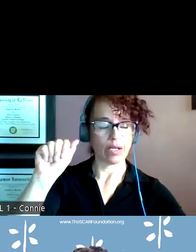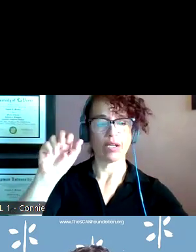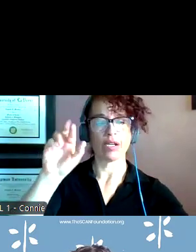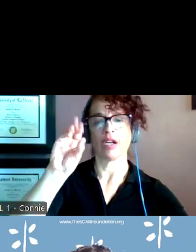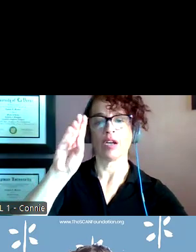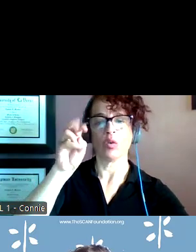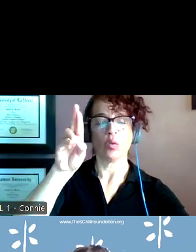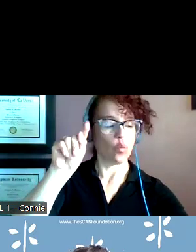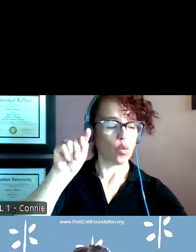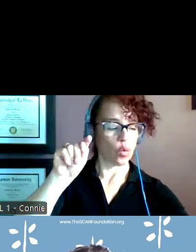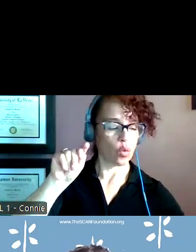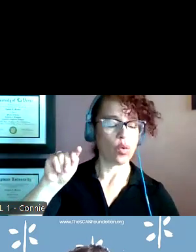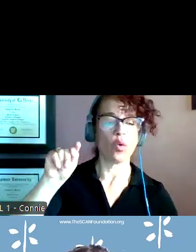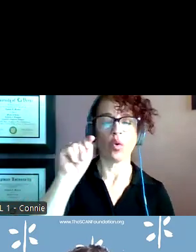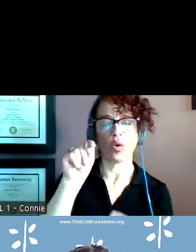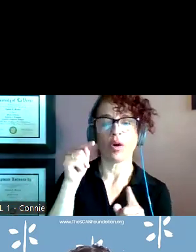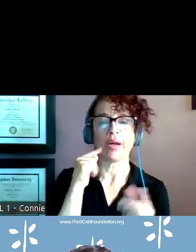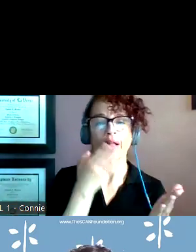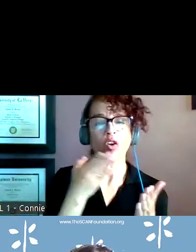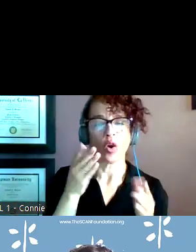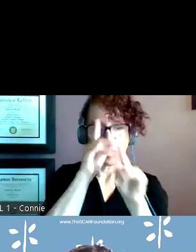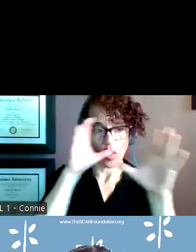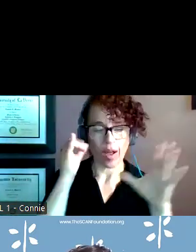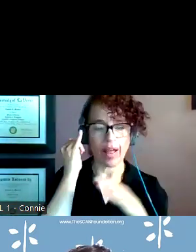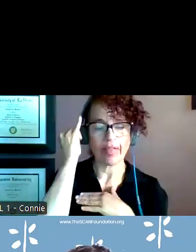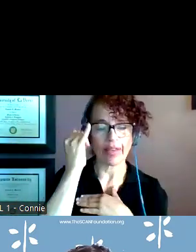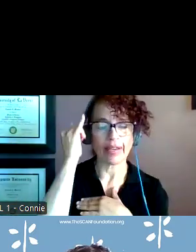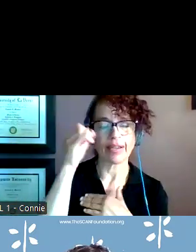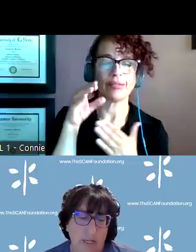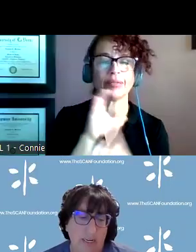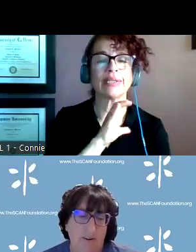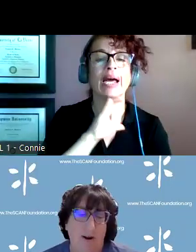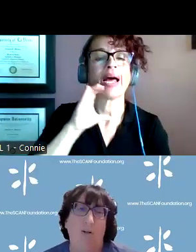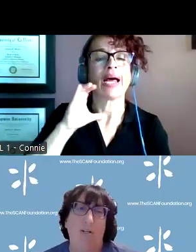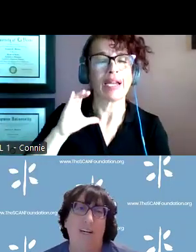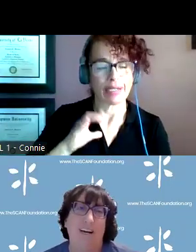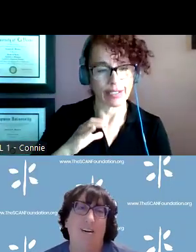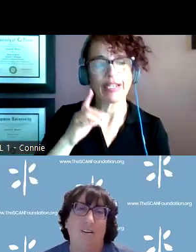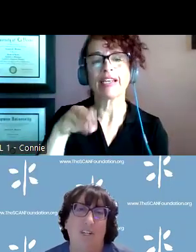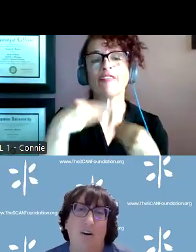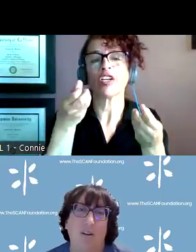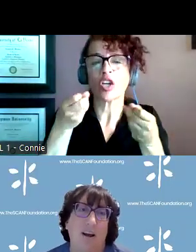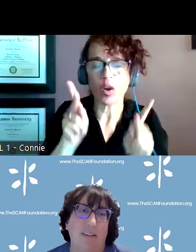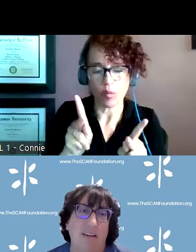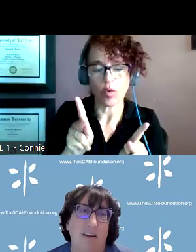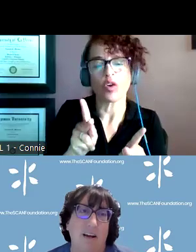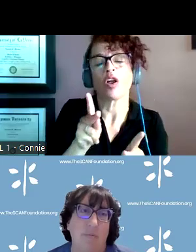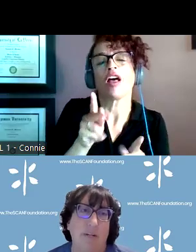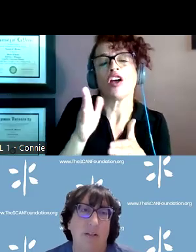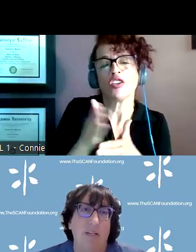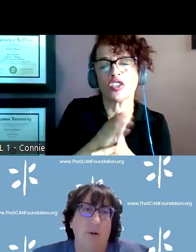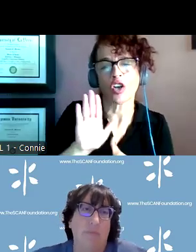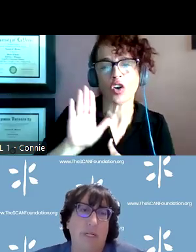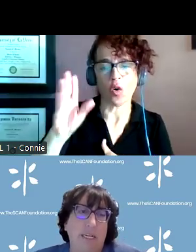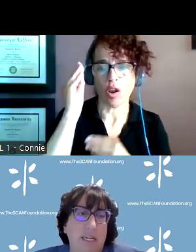Roberts, who so eloquently brought the idea forward to our subcommittee. So I'd like to give her an opportunity to kind of share her thoughts and kind of